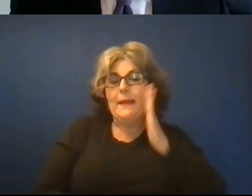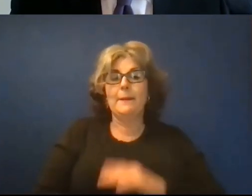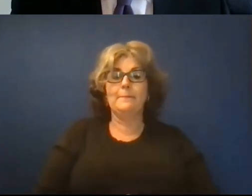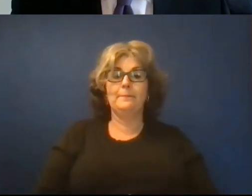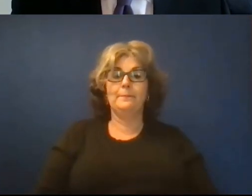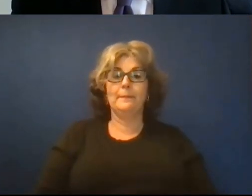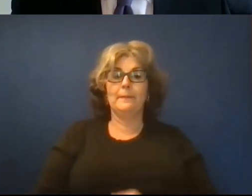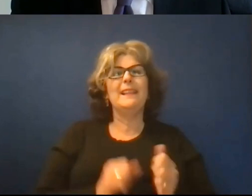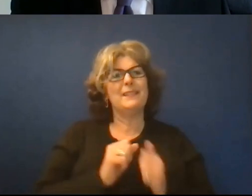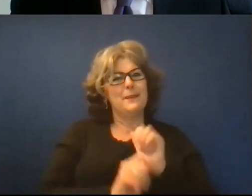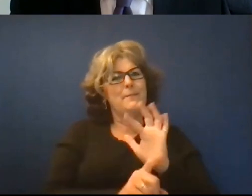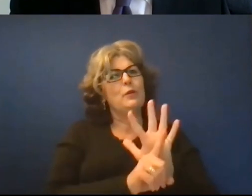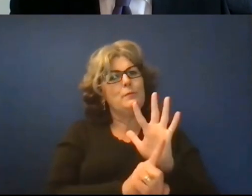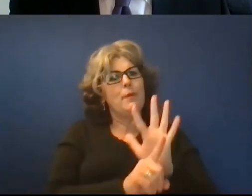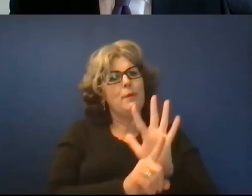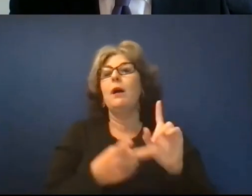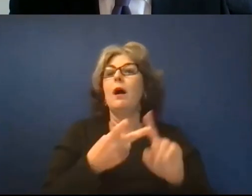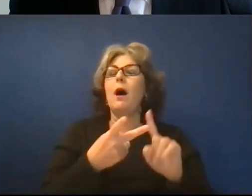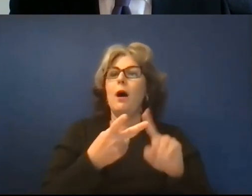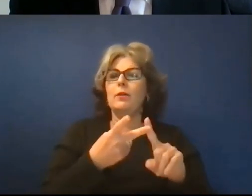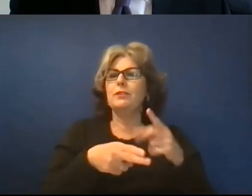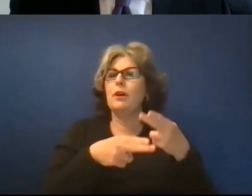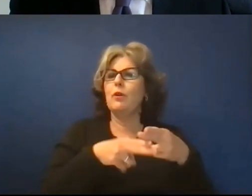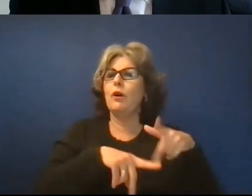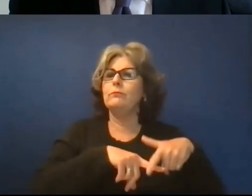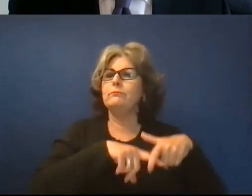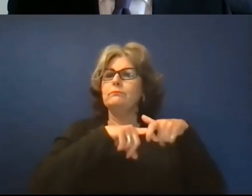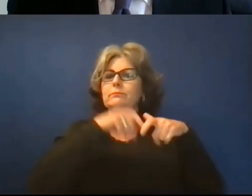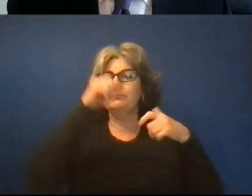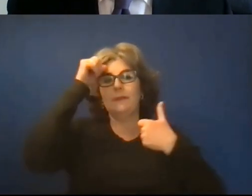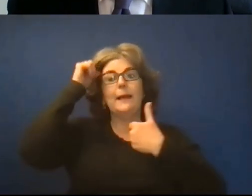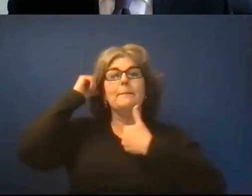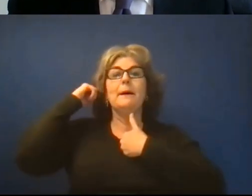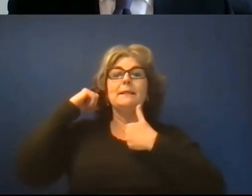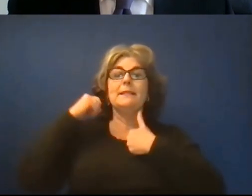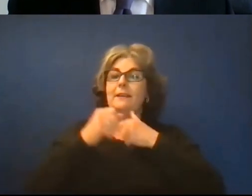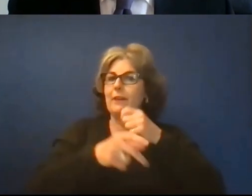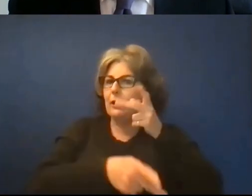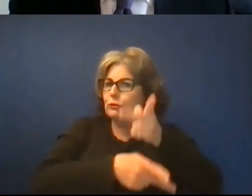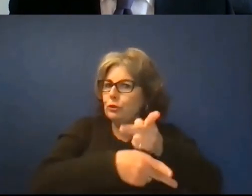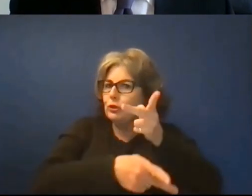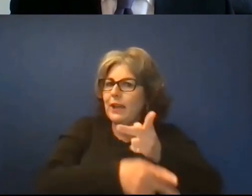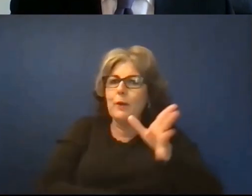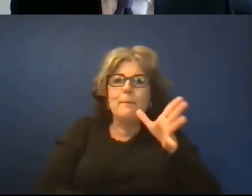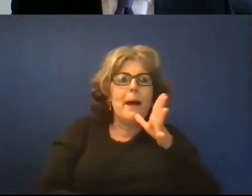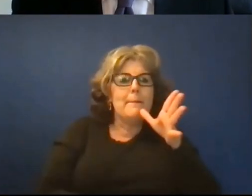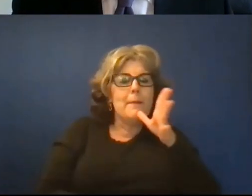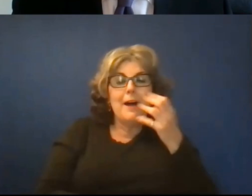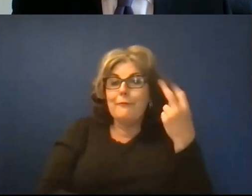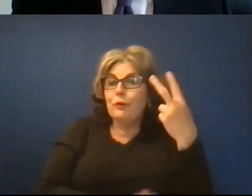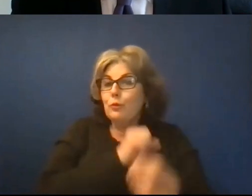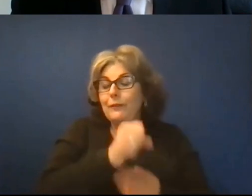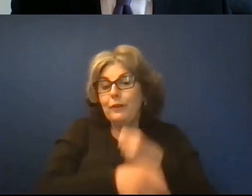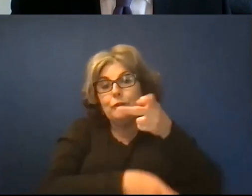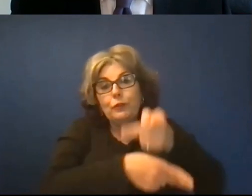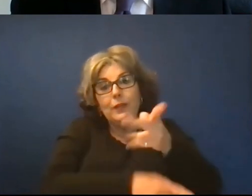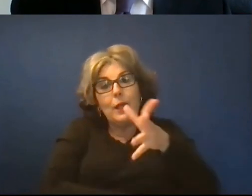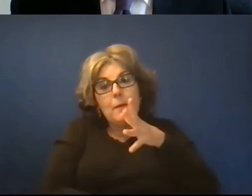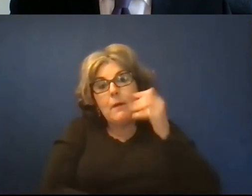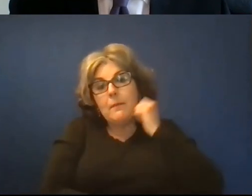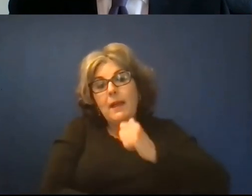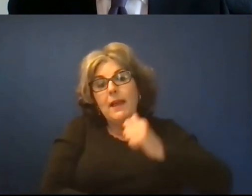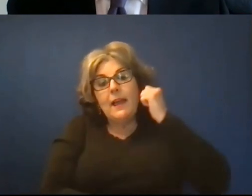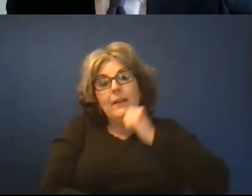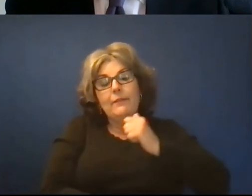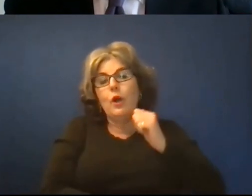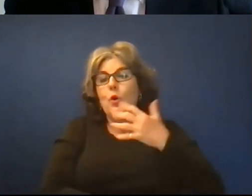that's the most popular. Also respite. Like myself, I was a caregiver for my mom for 12 years. And